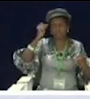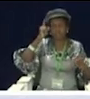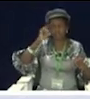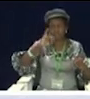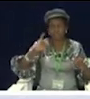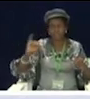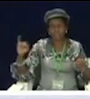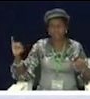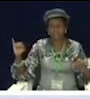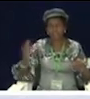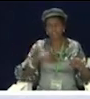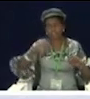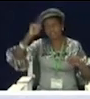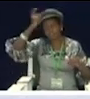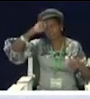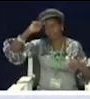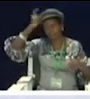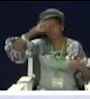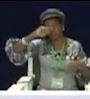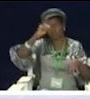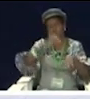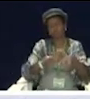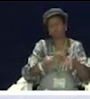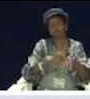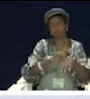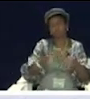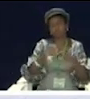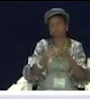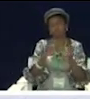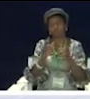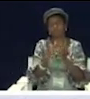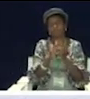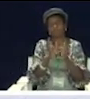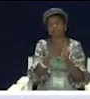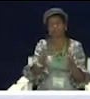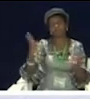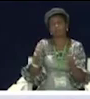understanding, and wisdom in the passage I read to you.